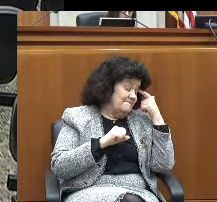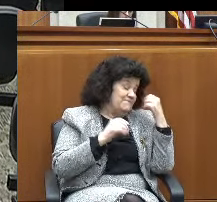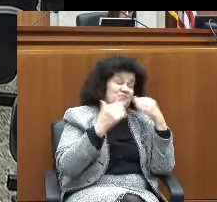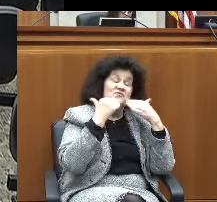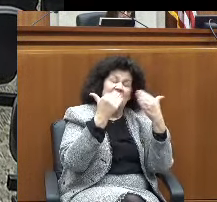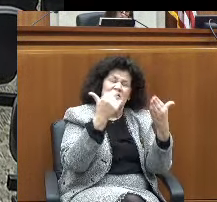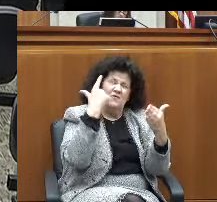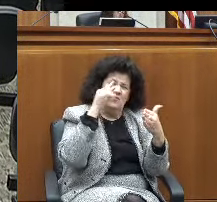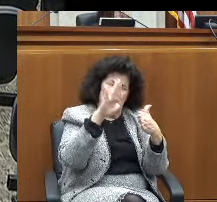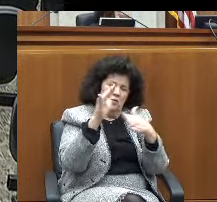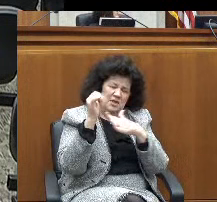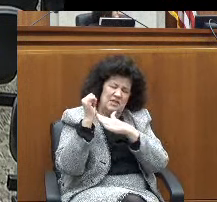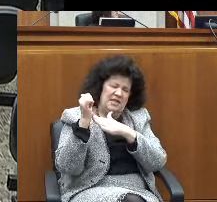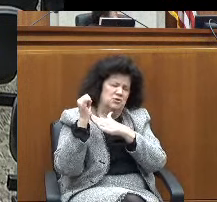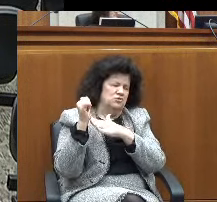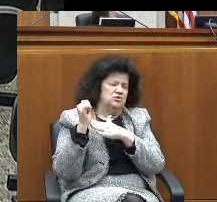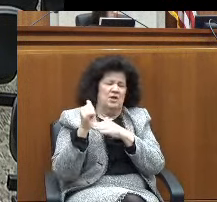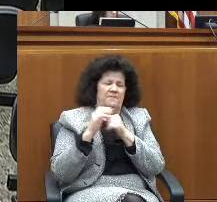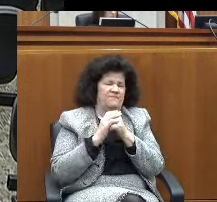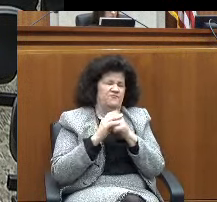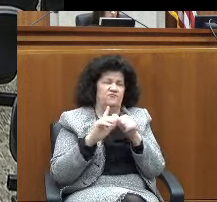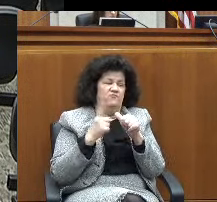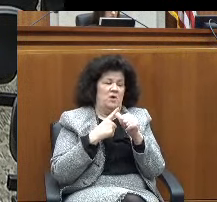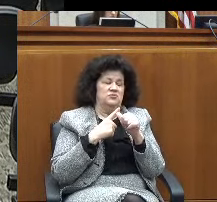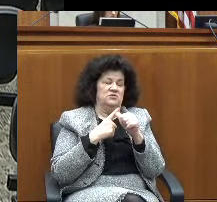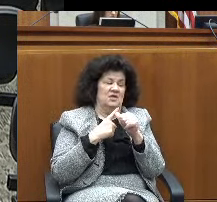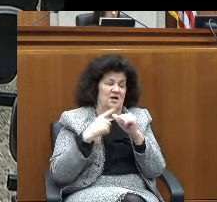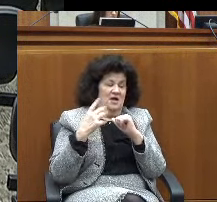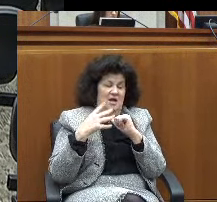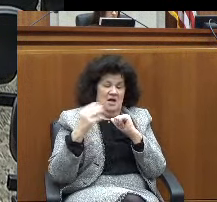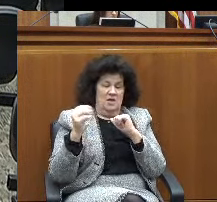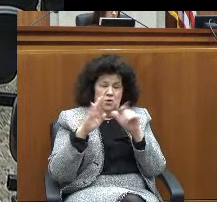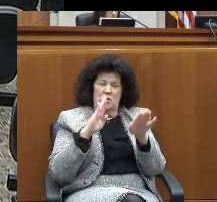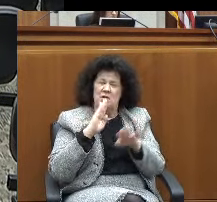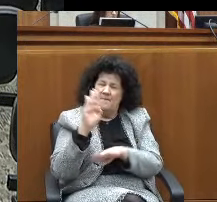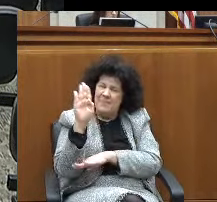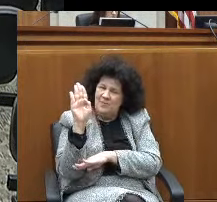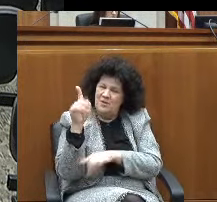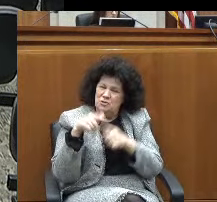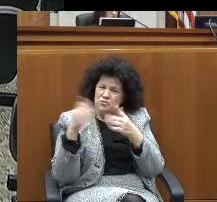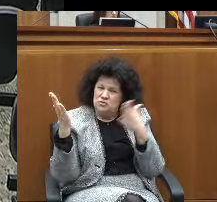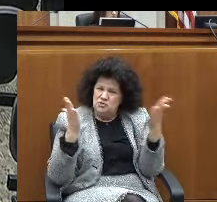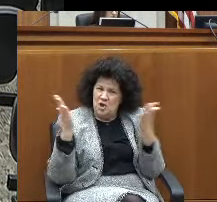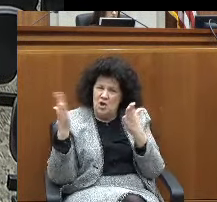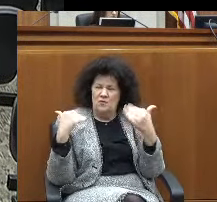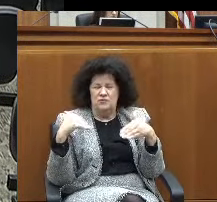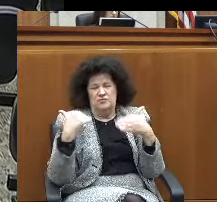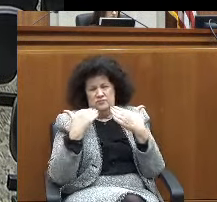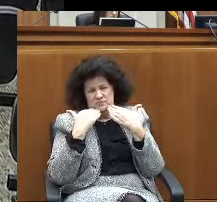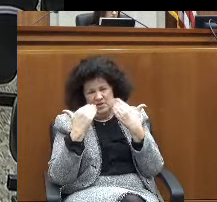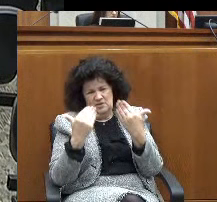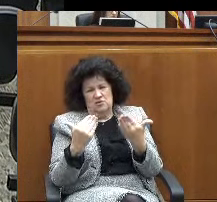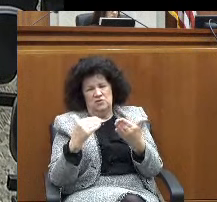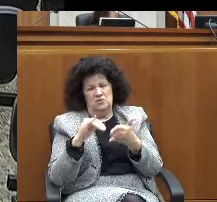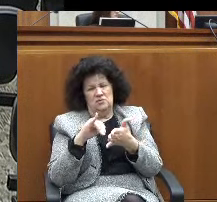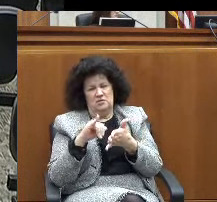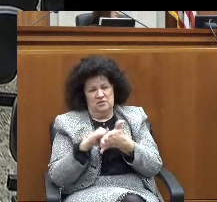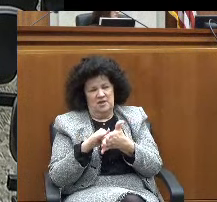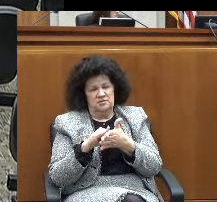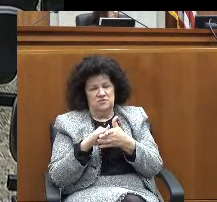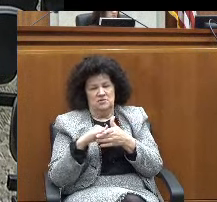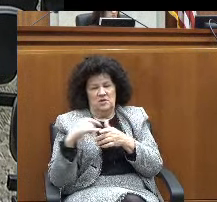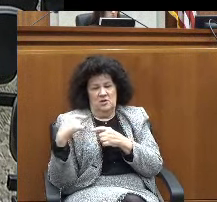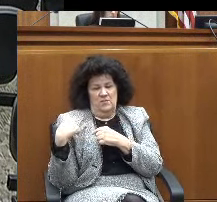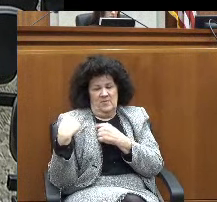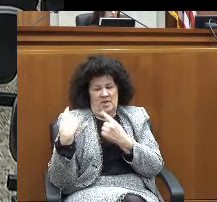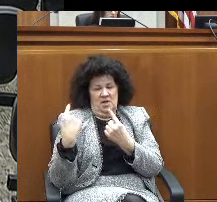you for your leadership, first and foremost, and just your commitment to service, right? This is an extension of your experience